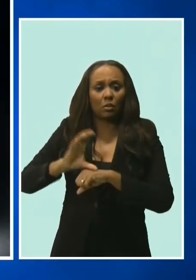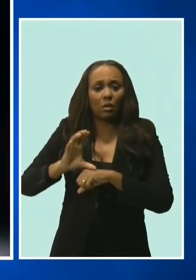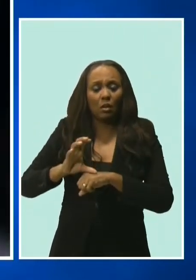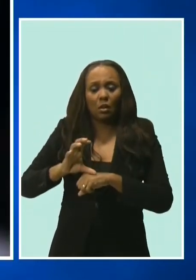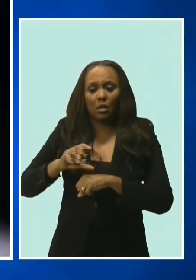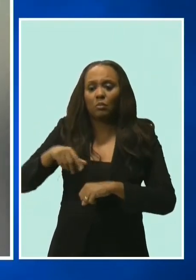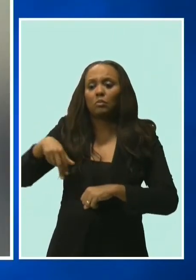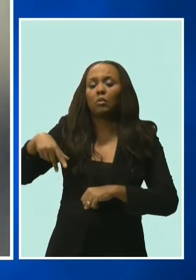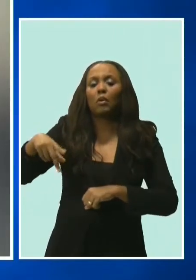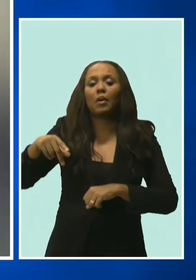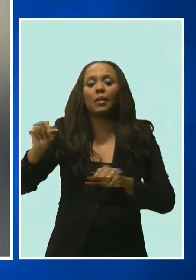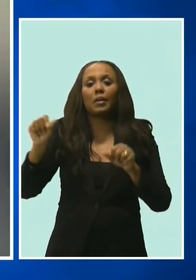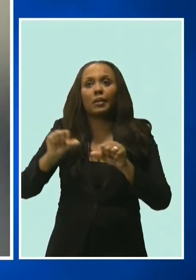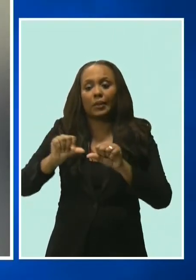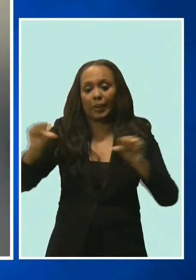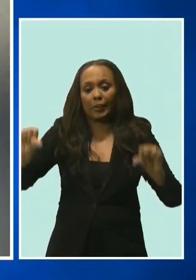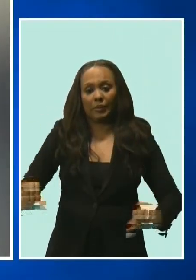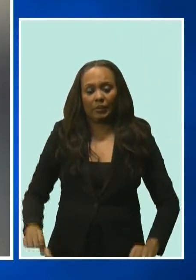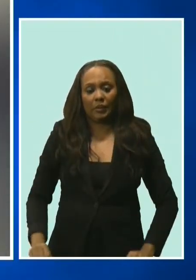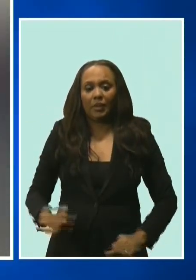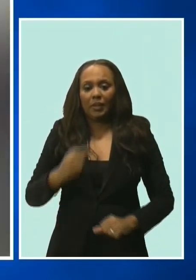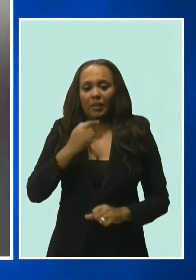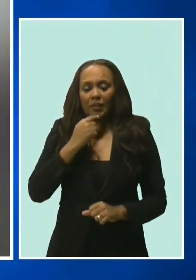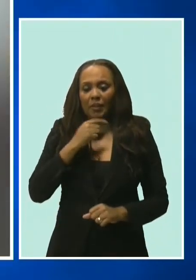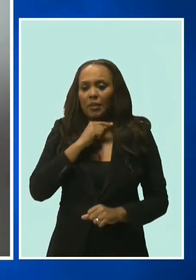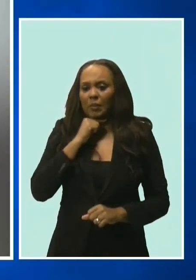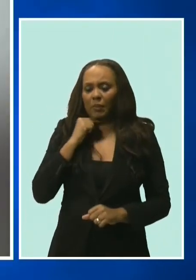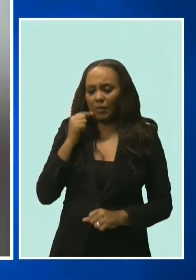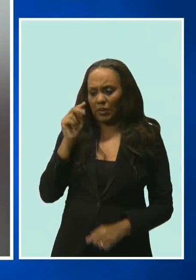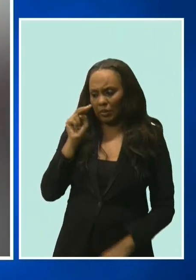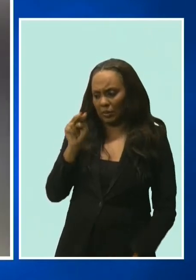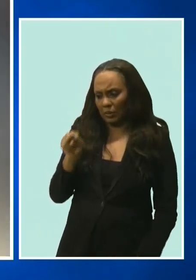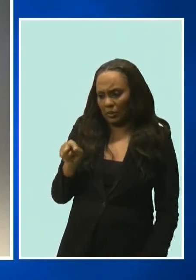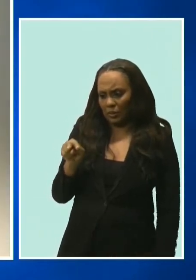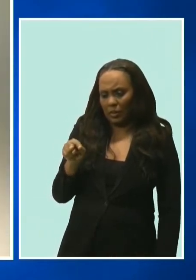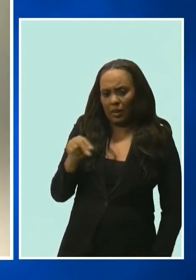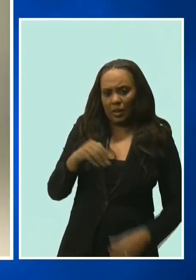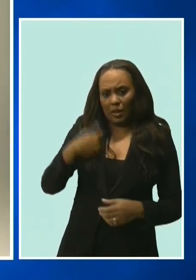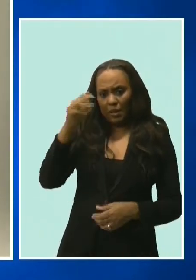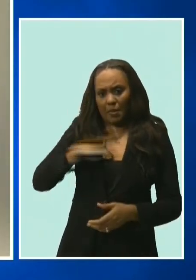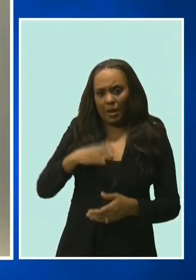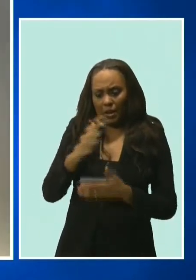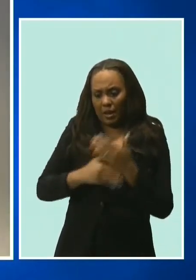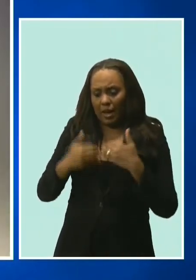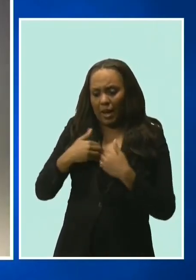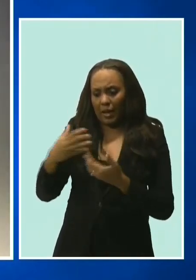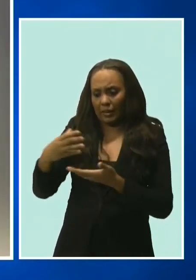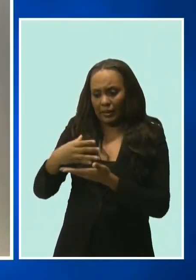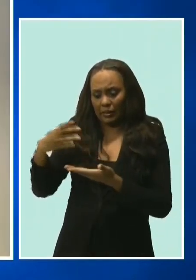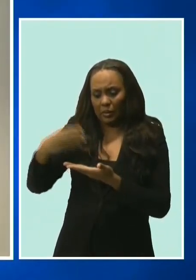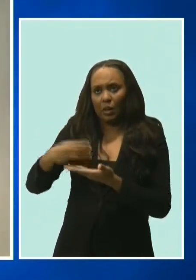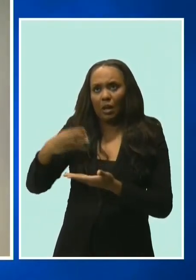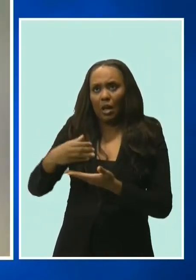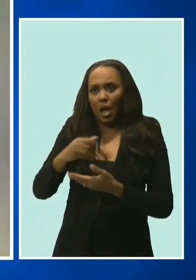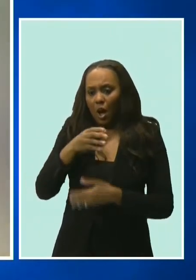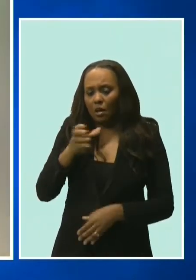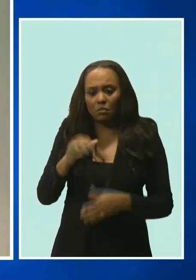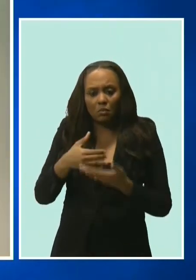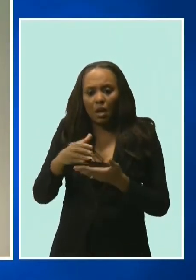1,000, is 900, and valued at 3.948 million. And loans to the service sector are a